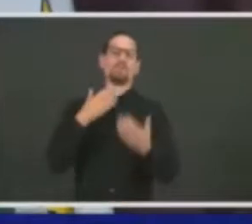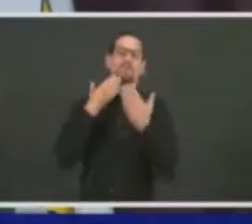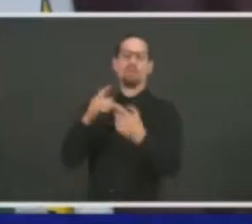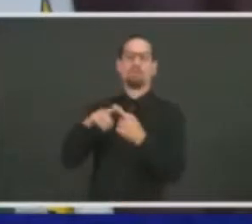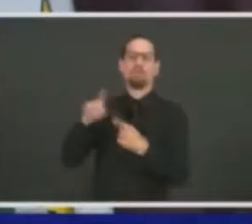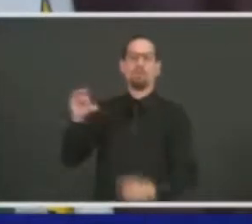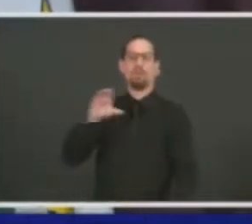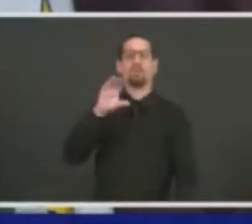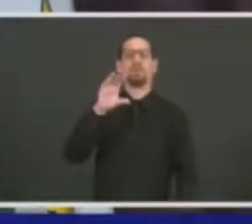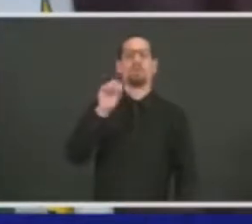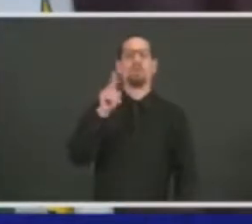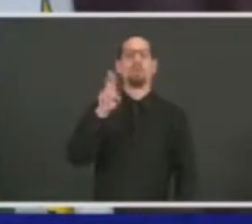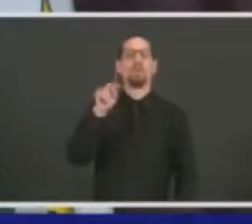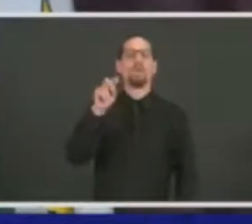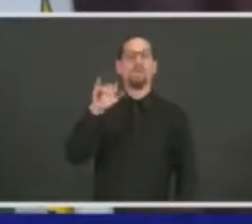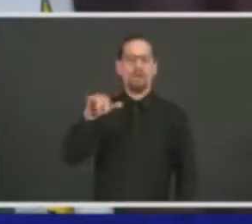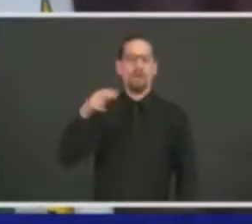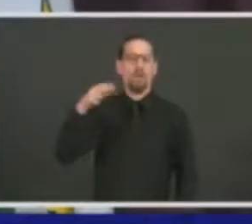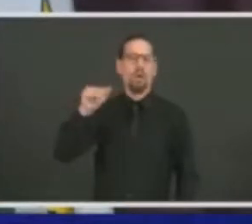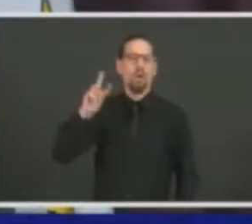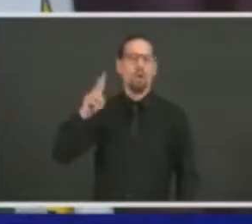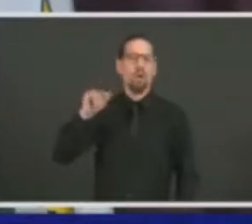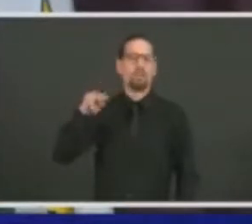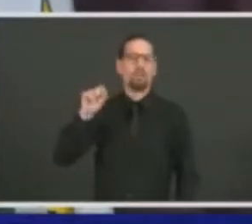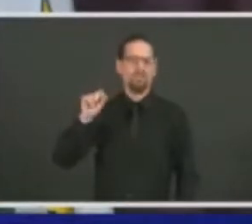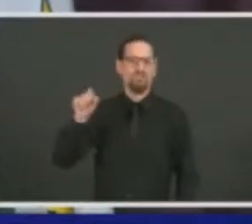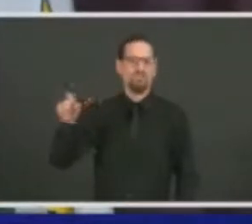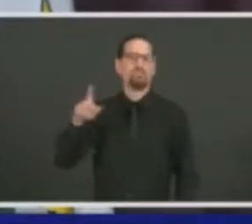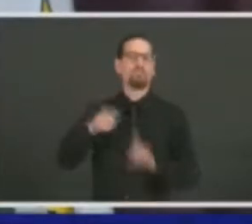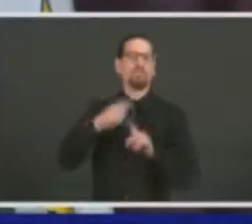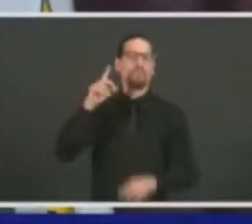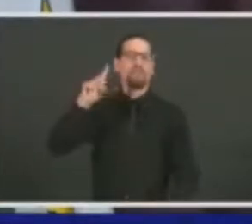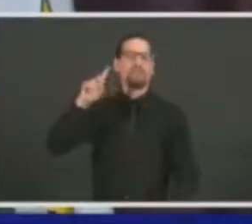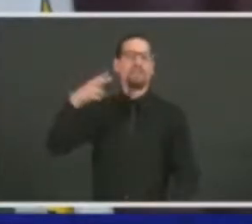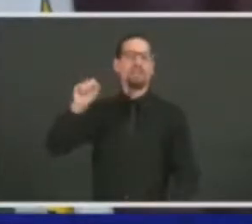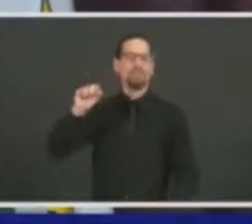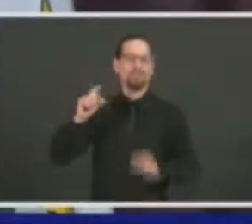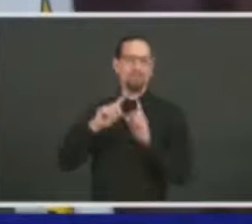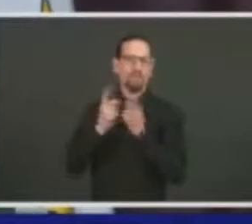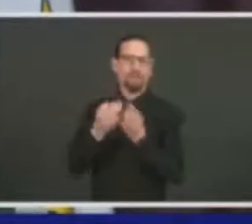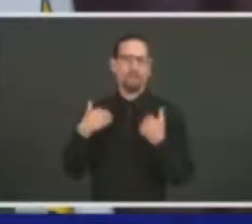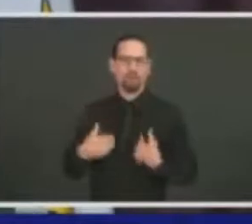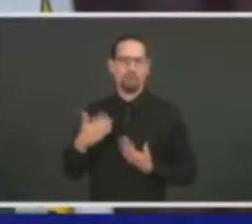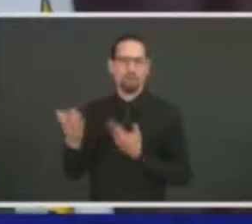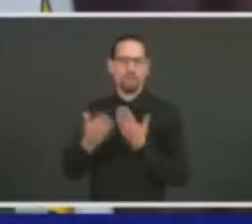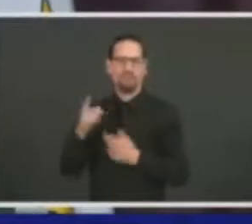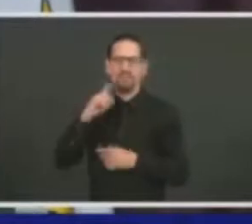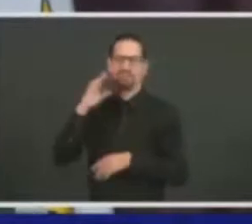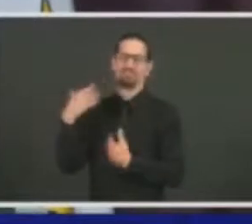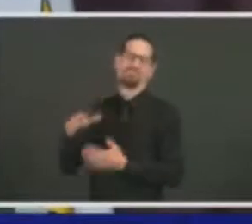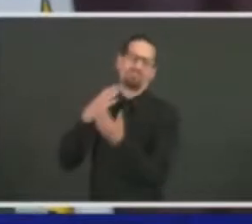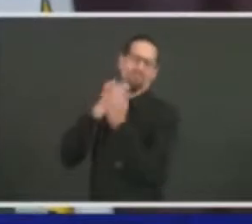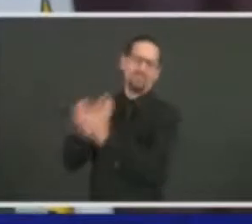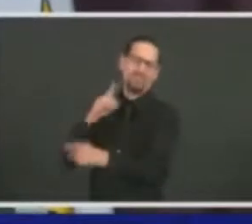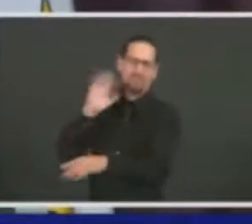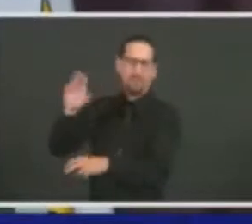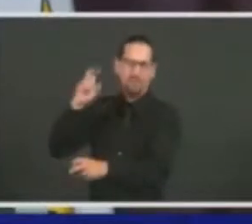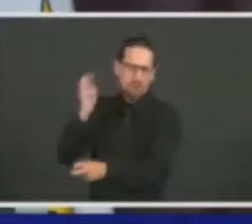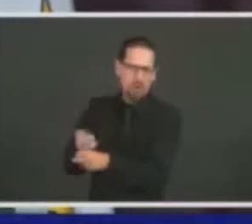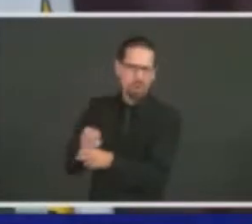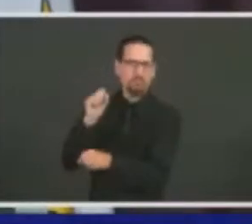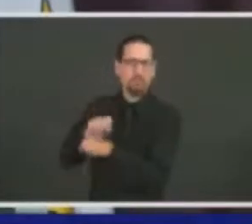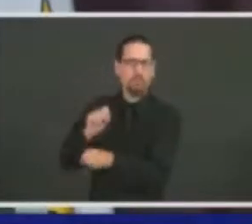tremendous work. And I also want to invite all of you to join Director Hawkins and me tomorrow at 3